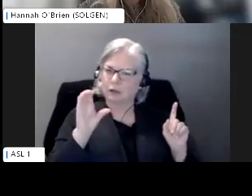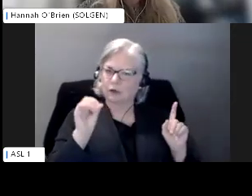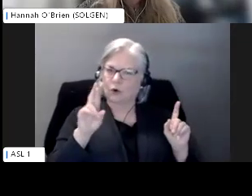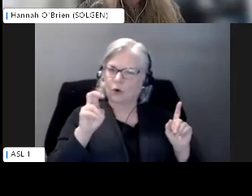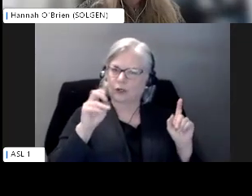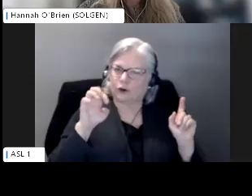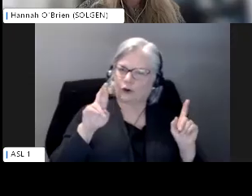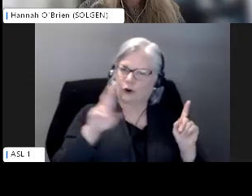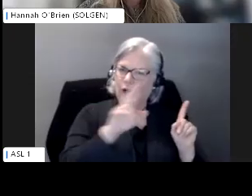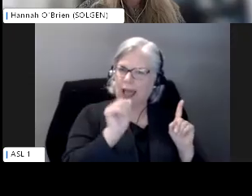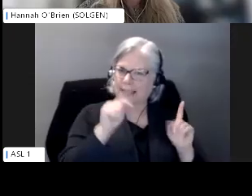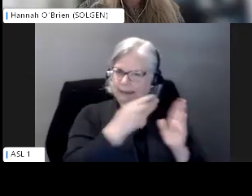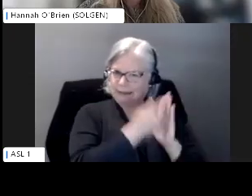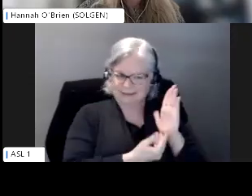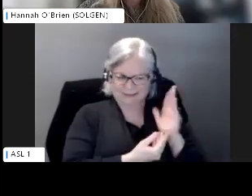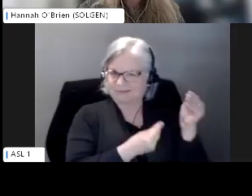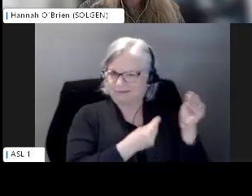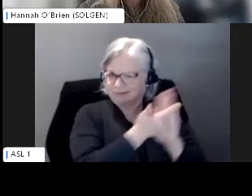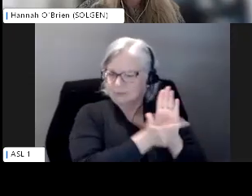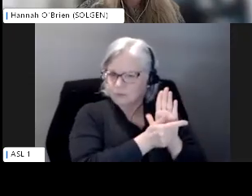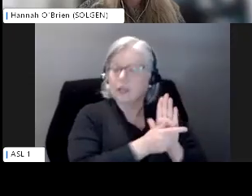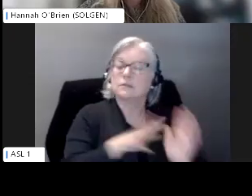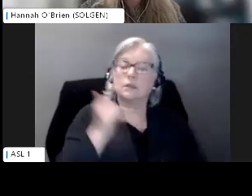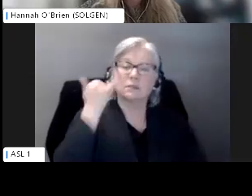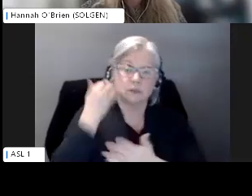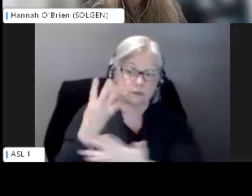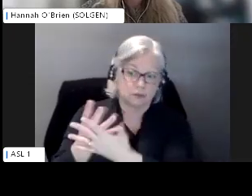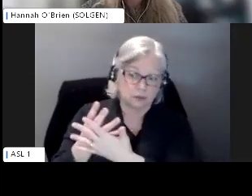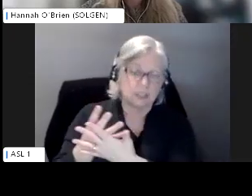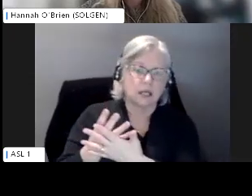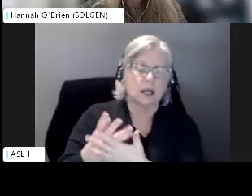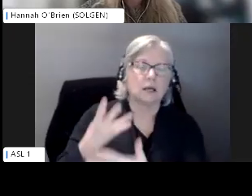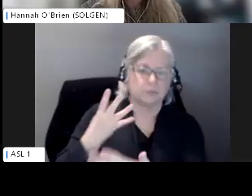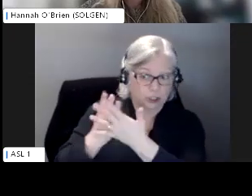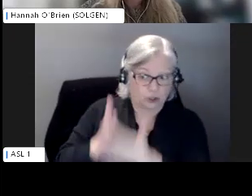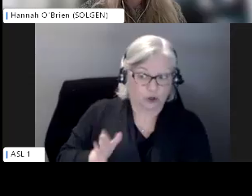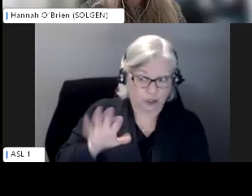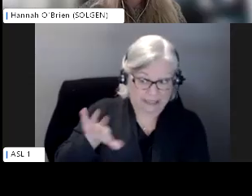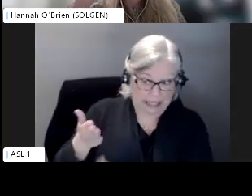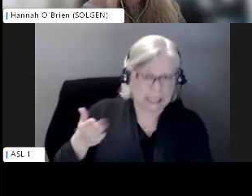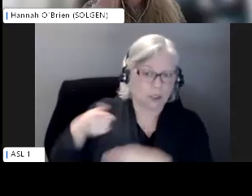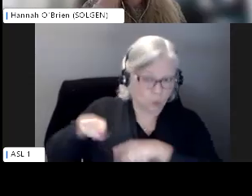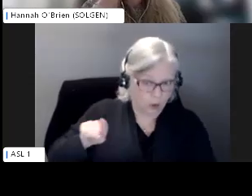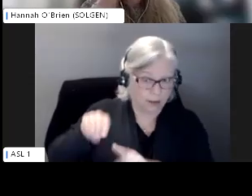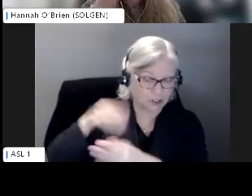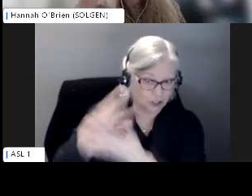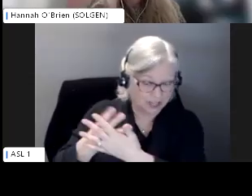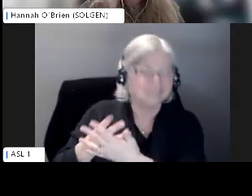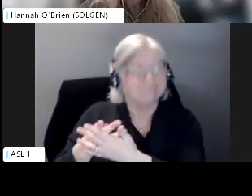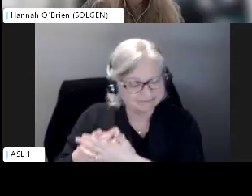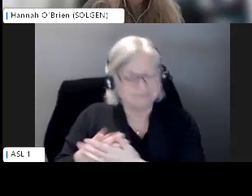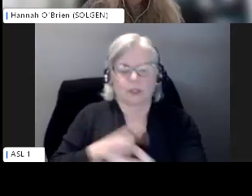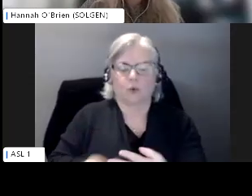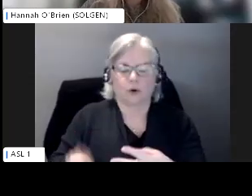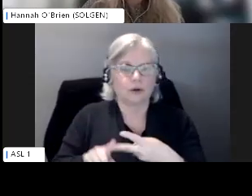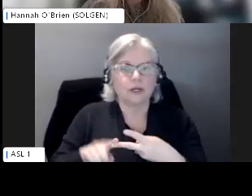in custody, and when individuals die in the custody of the police or a result of police use